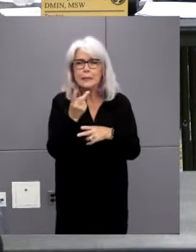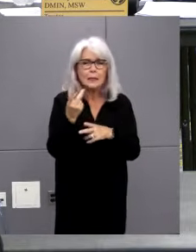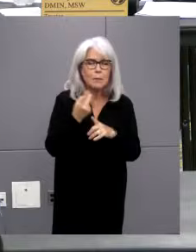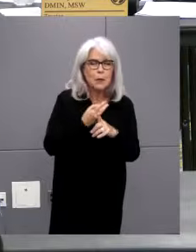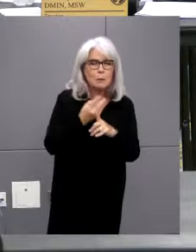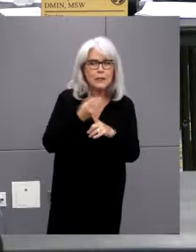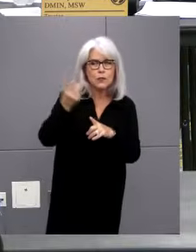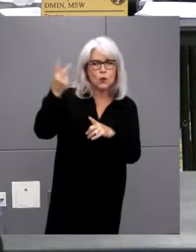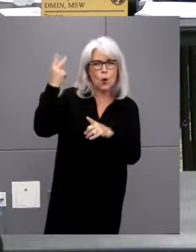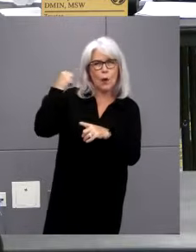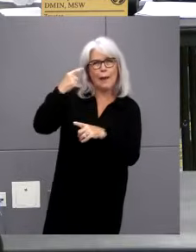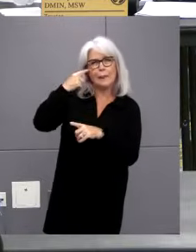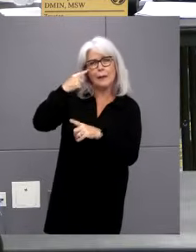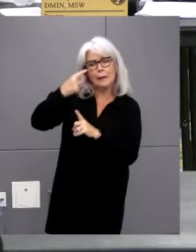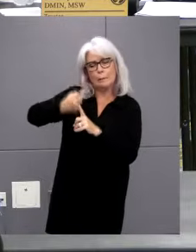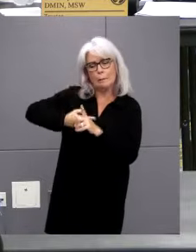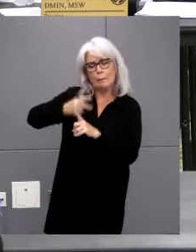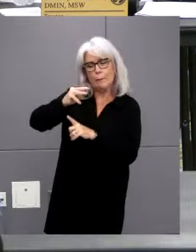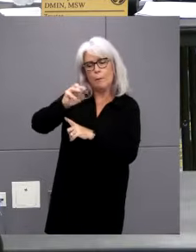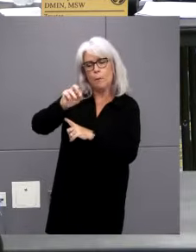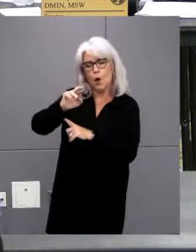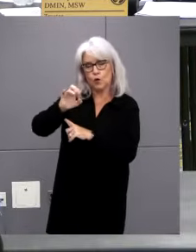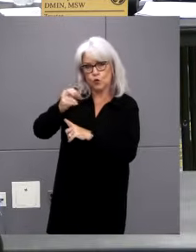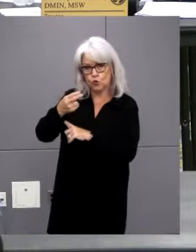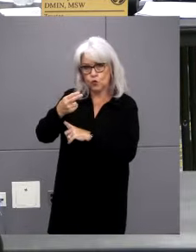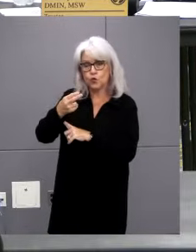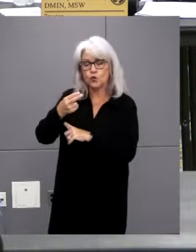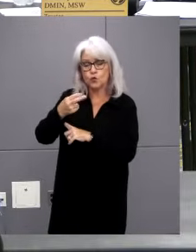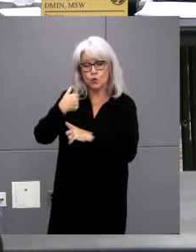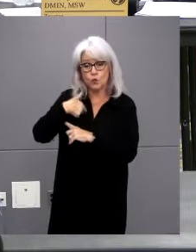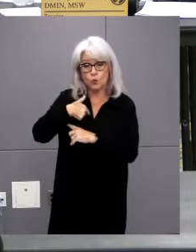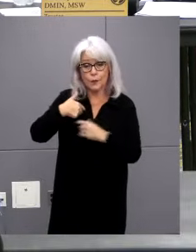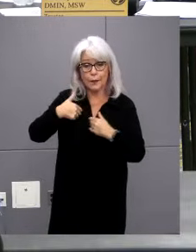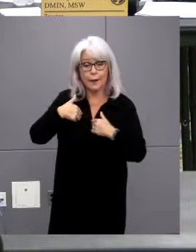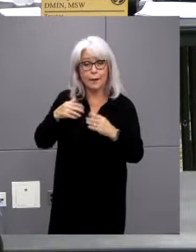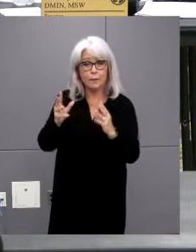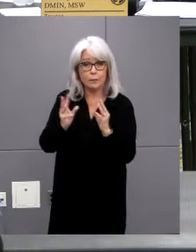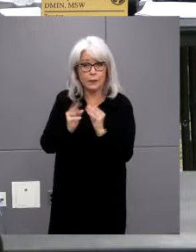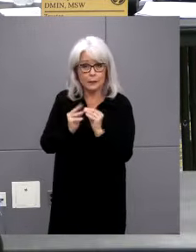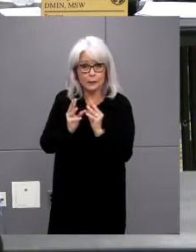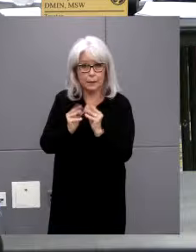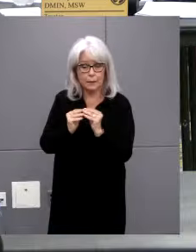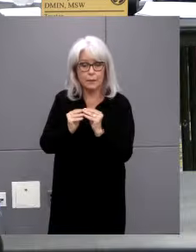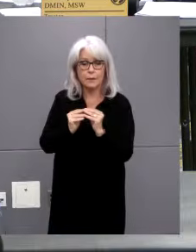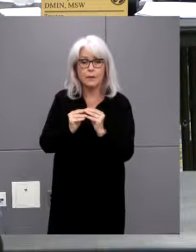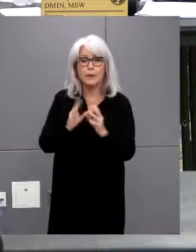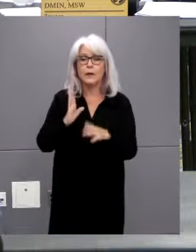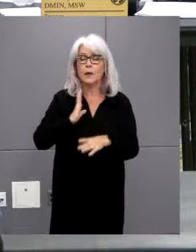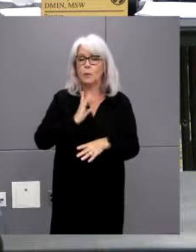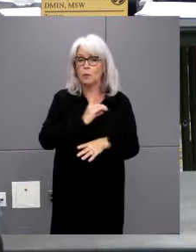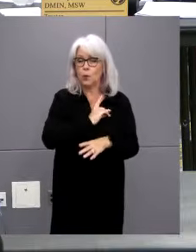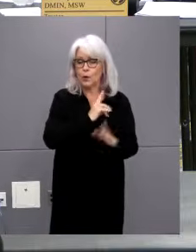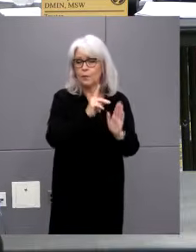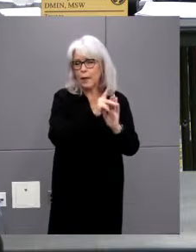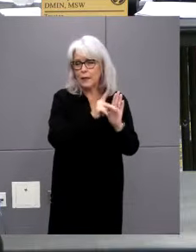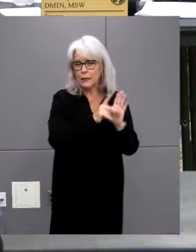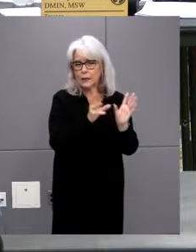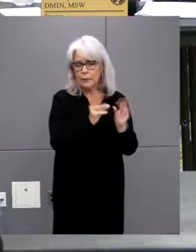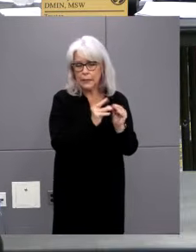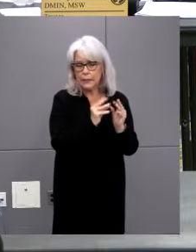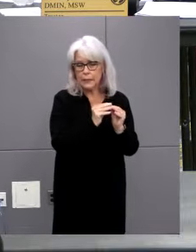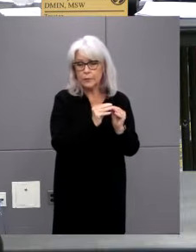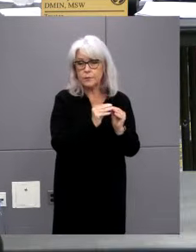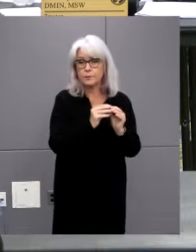it was in March, we had a meeting, the board policy meeting,